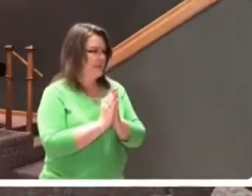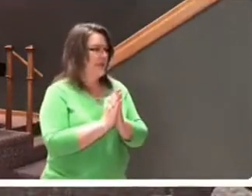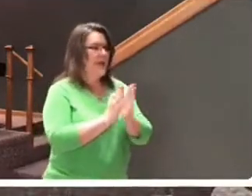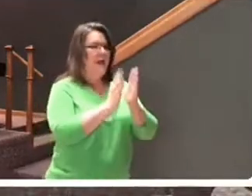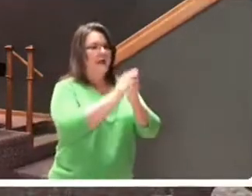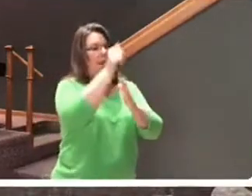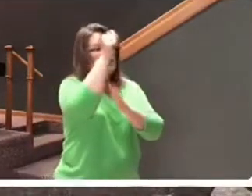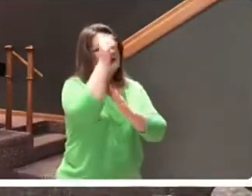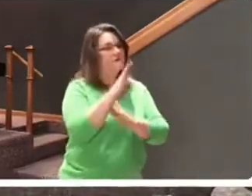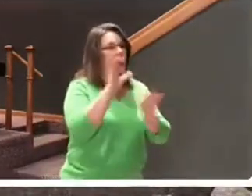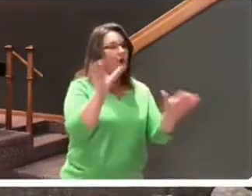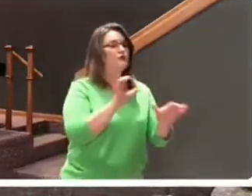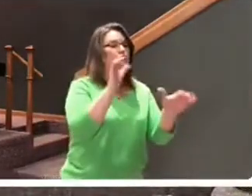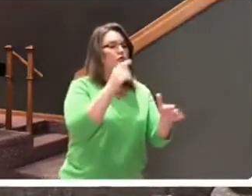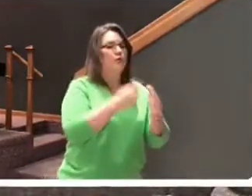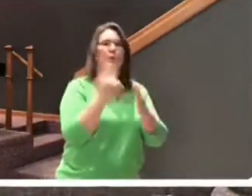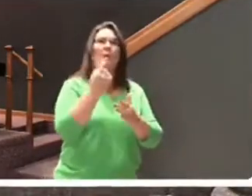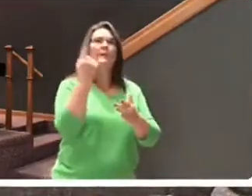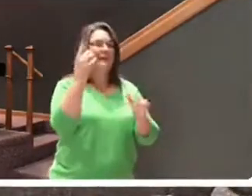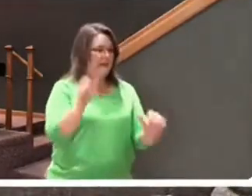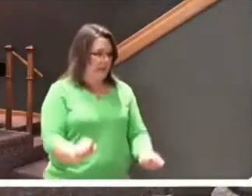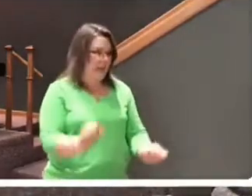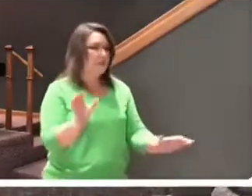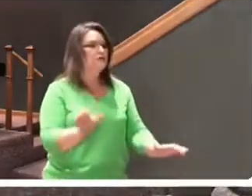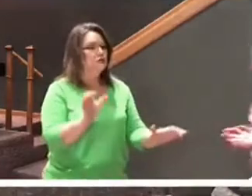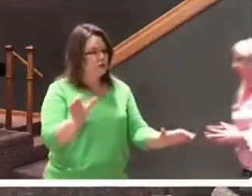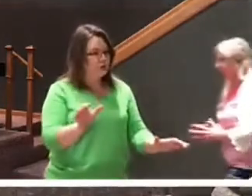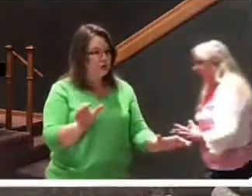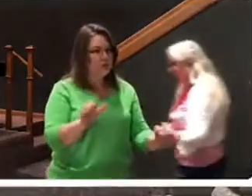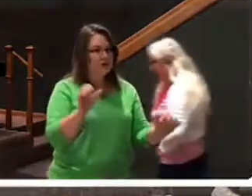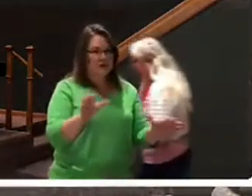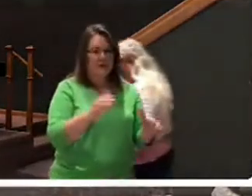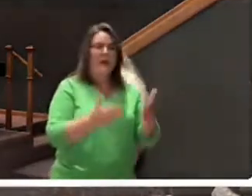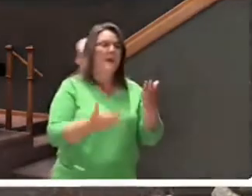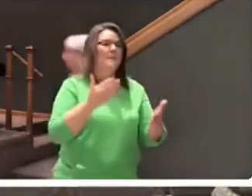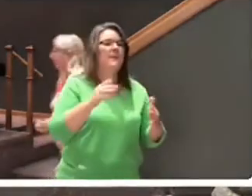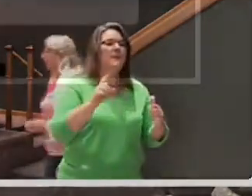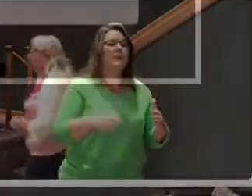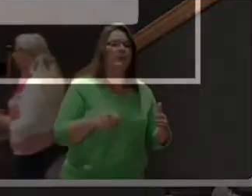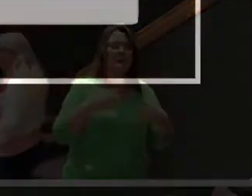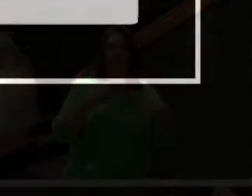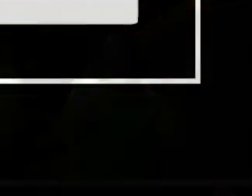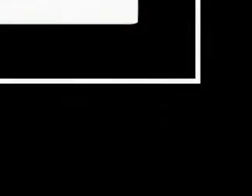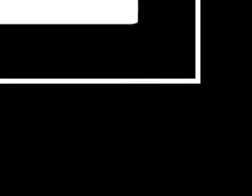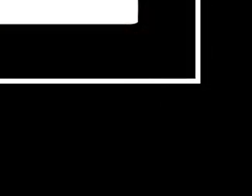ask God to do what only He can do. Can we do that? Maybe you need a healing.